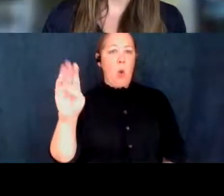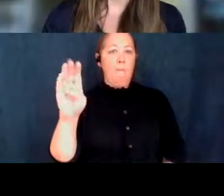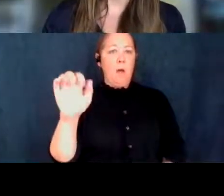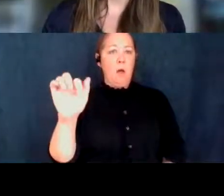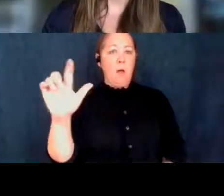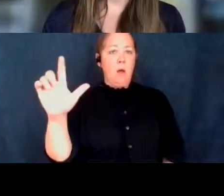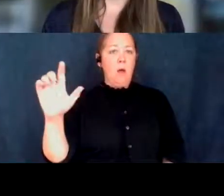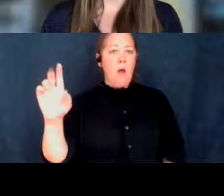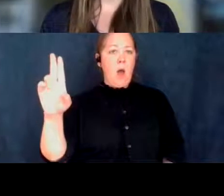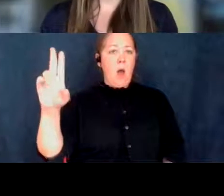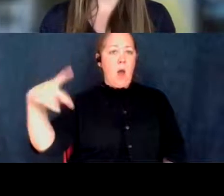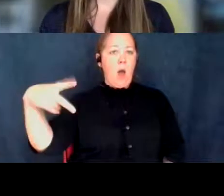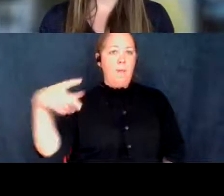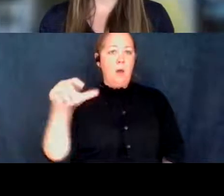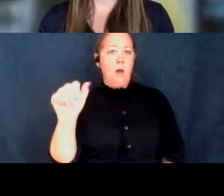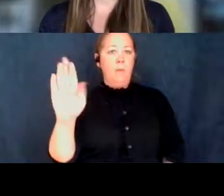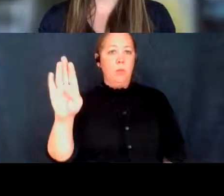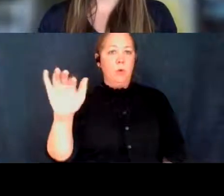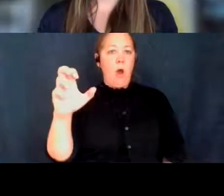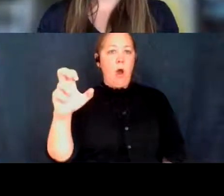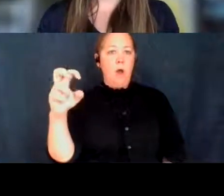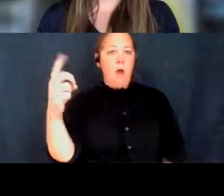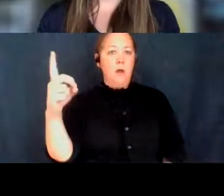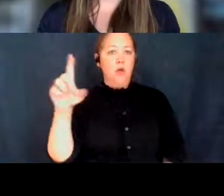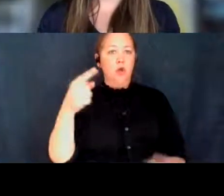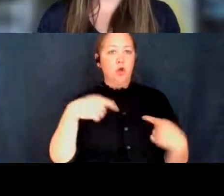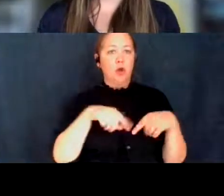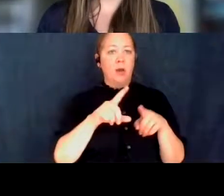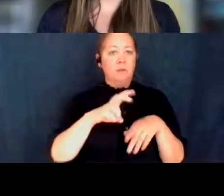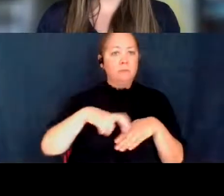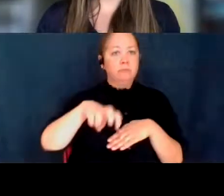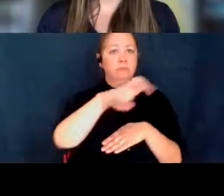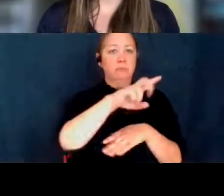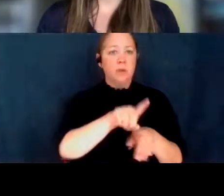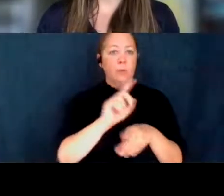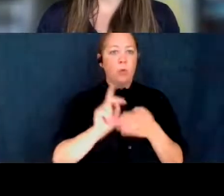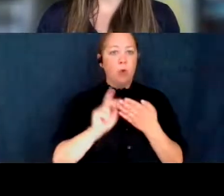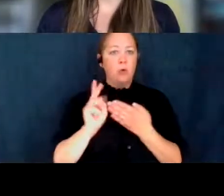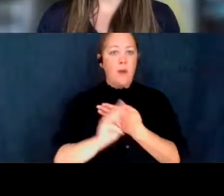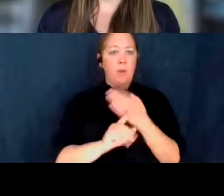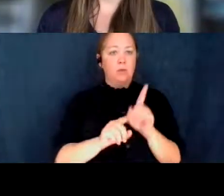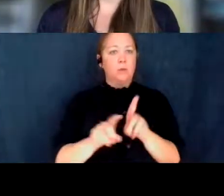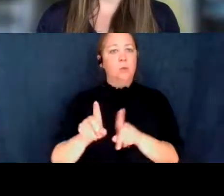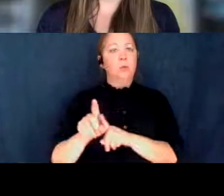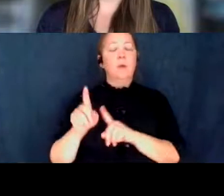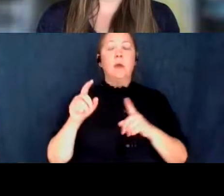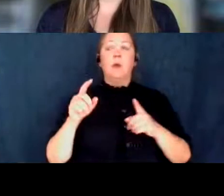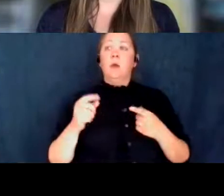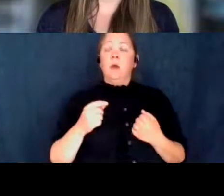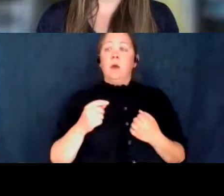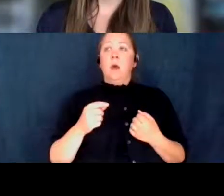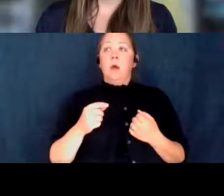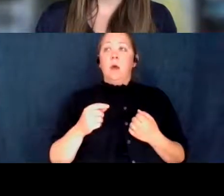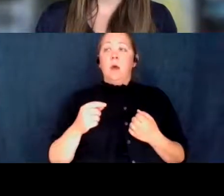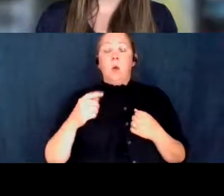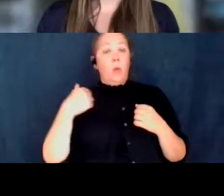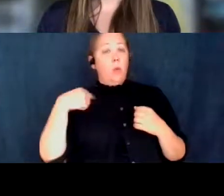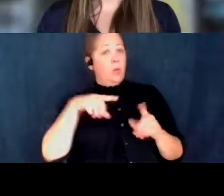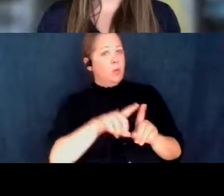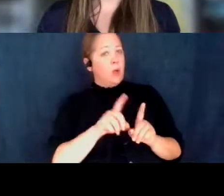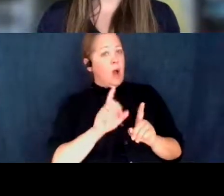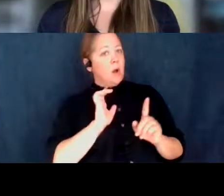program. And next up, we're thinking about supporting teachers around the world with a Global Up